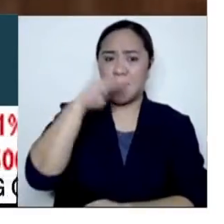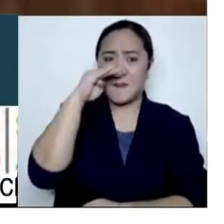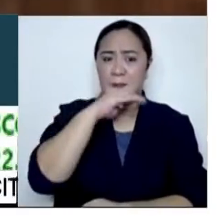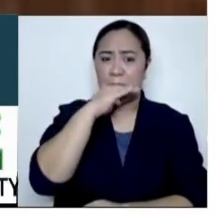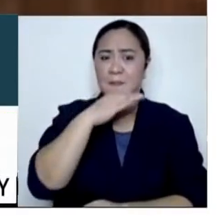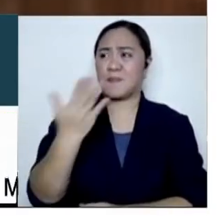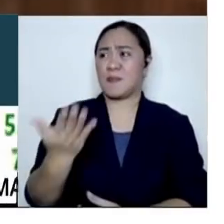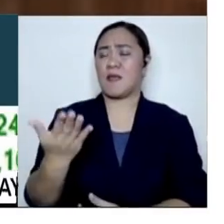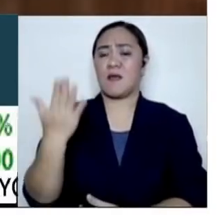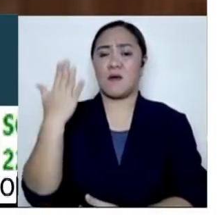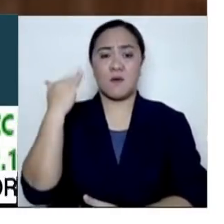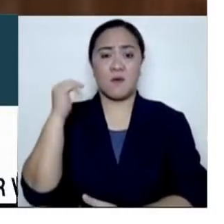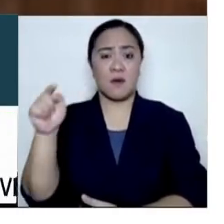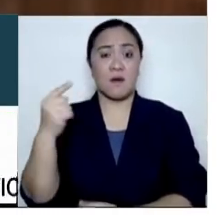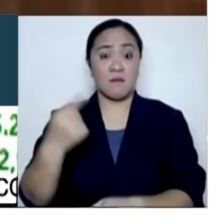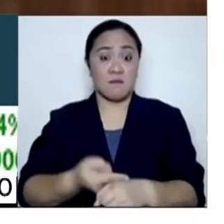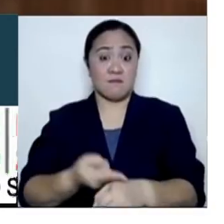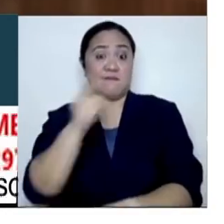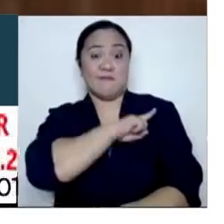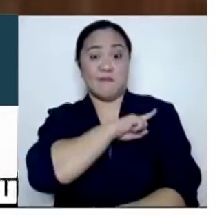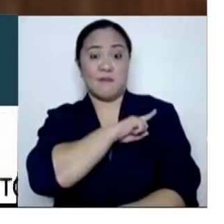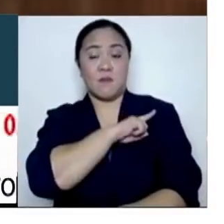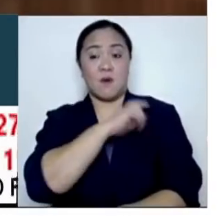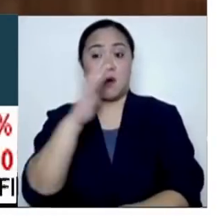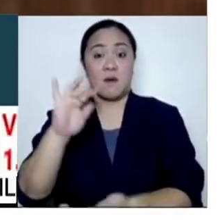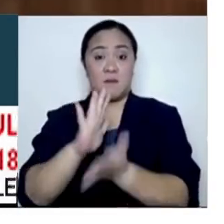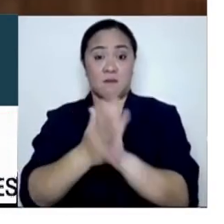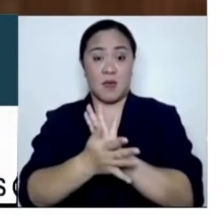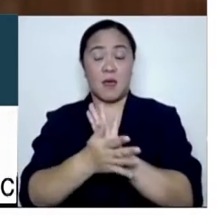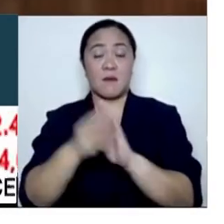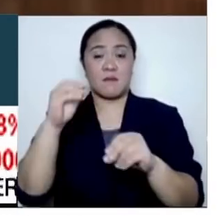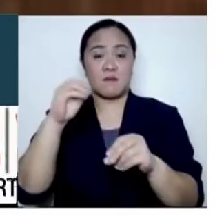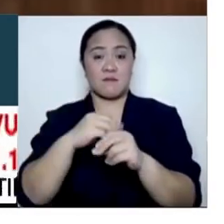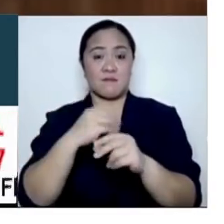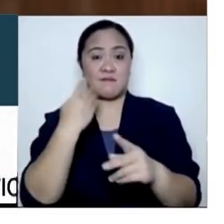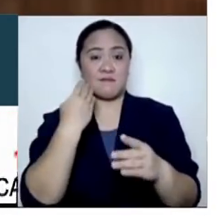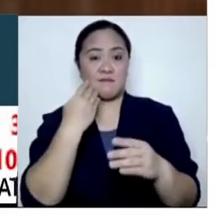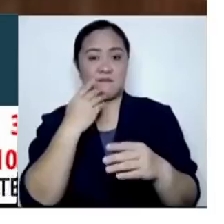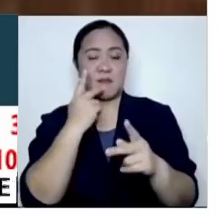power. Putting them on detention will make them